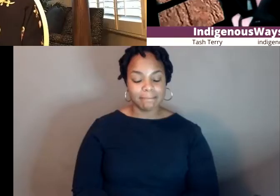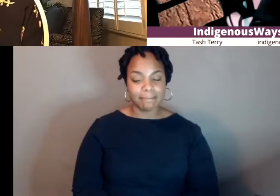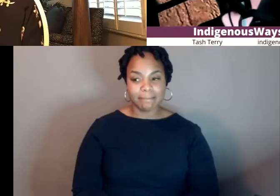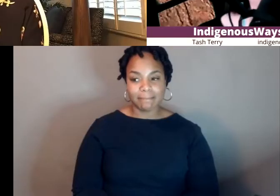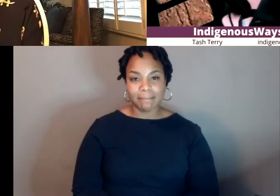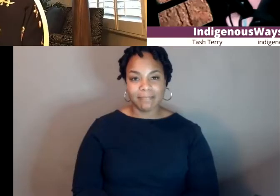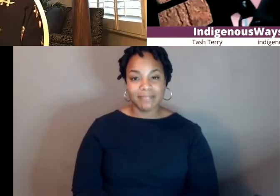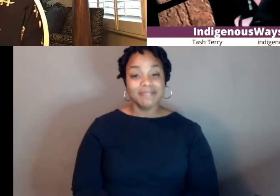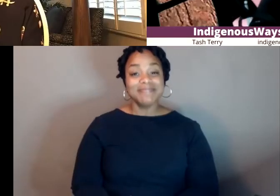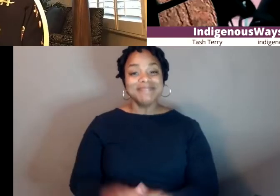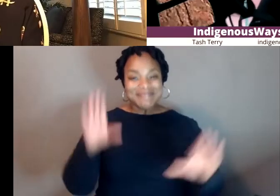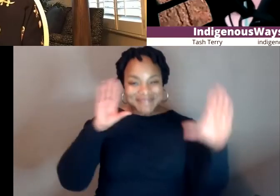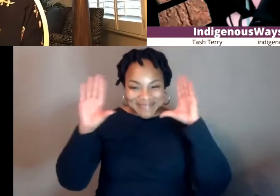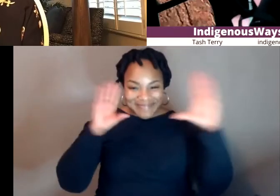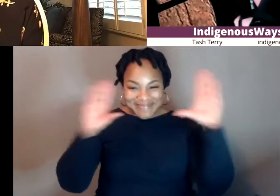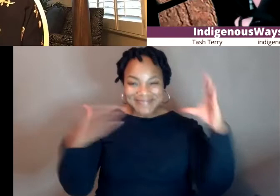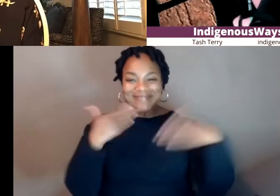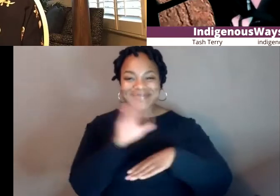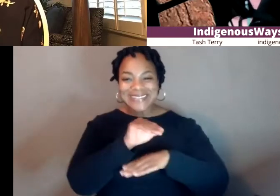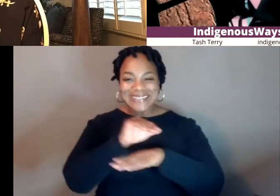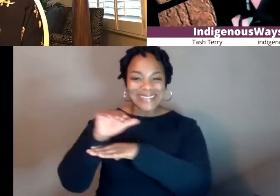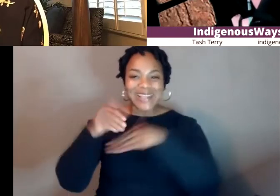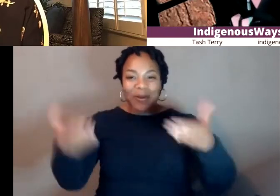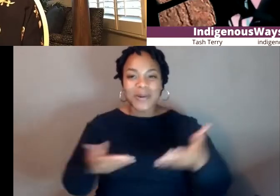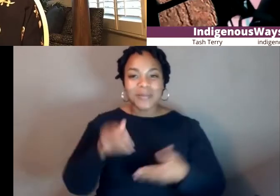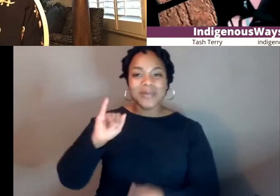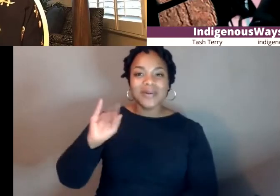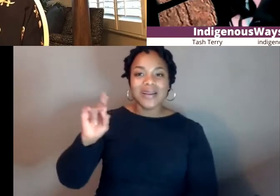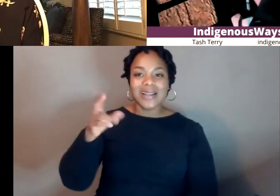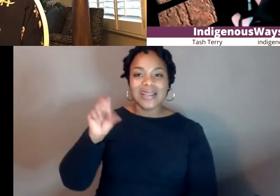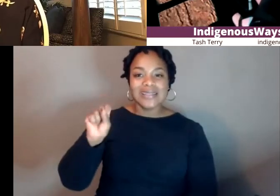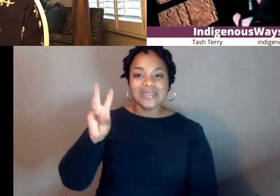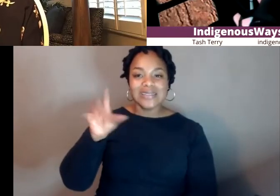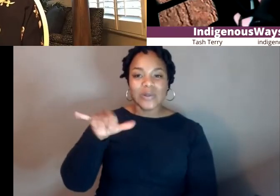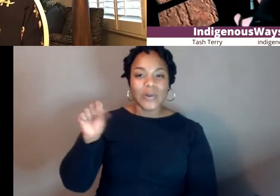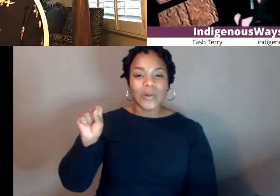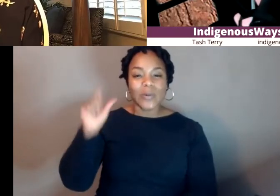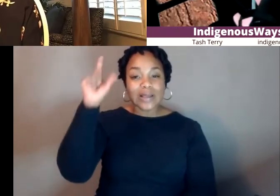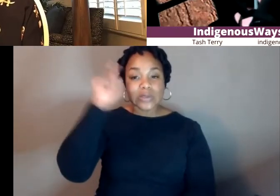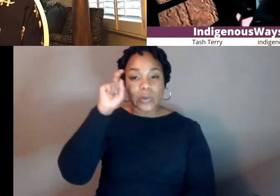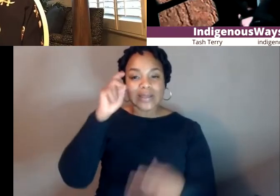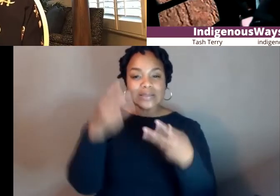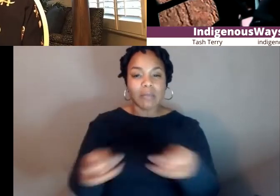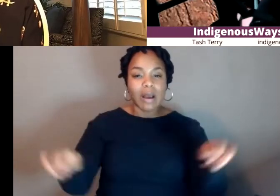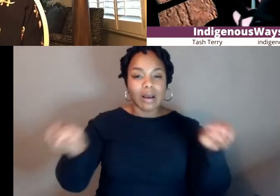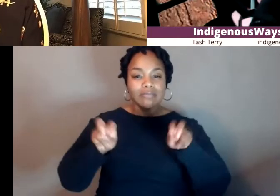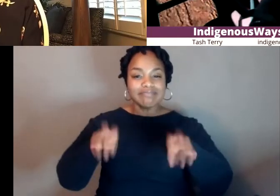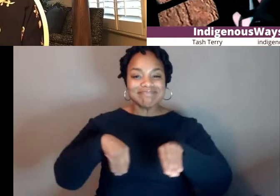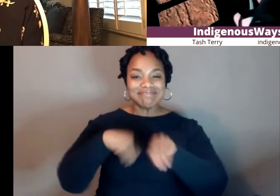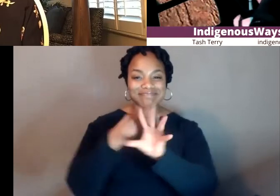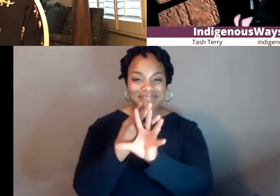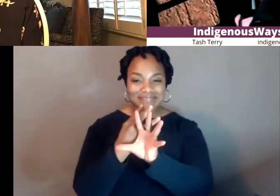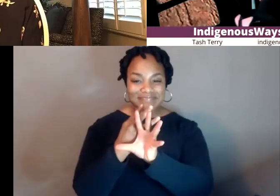A very good evening, everyone. Welcome to Indigenous Ways Wisdom Circle. We like to start off our evening